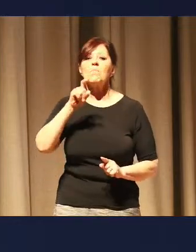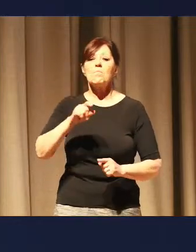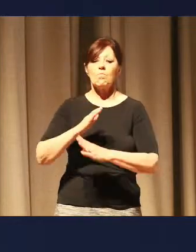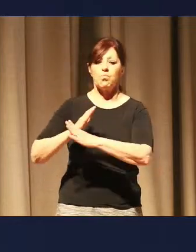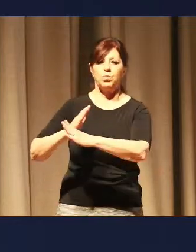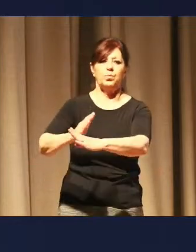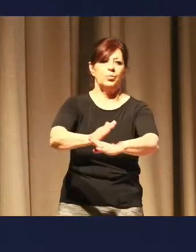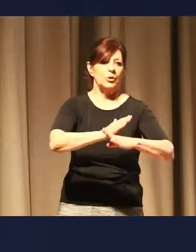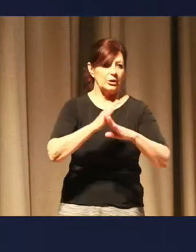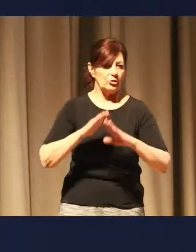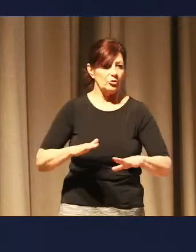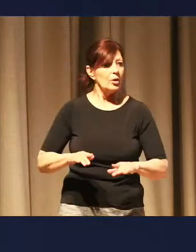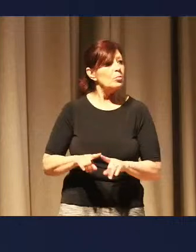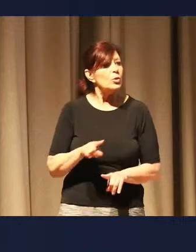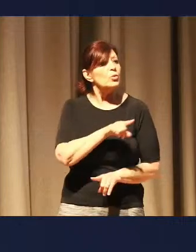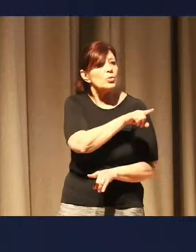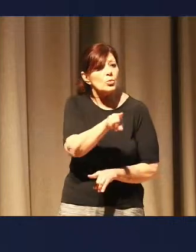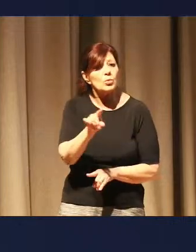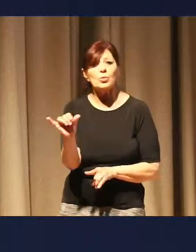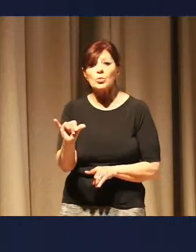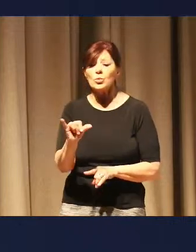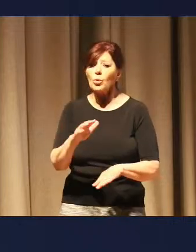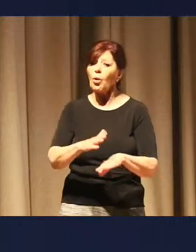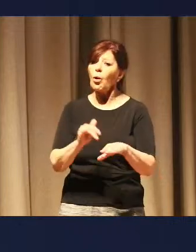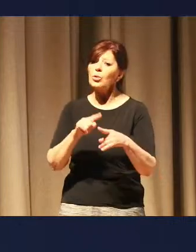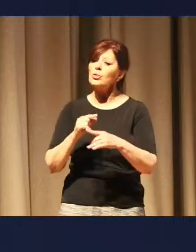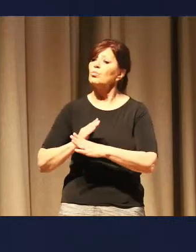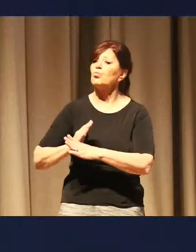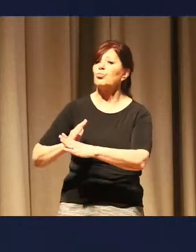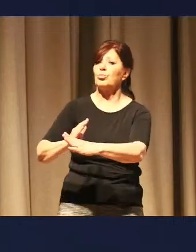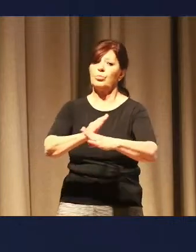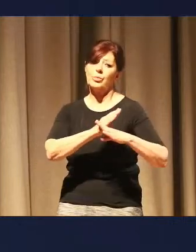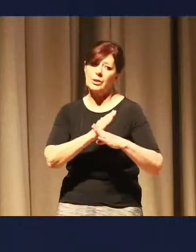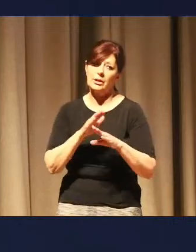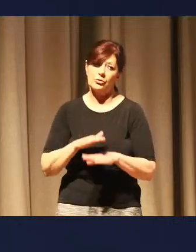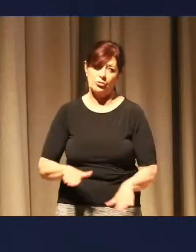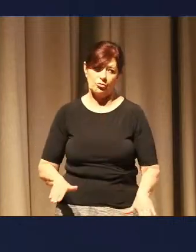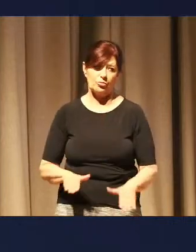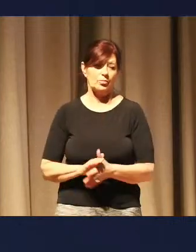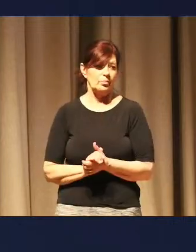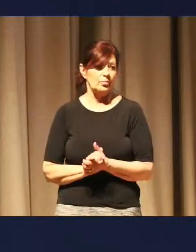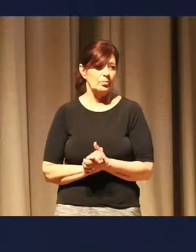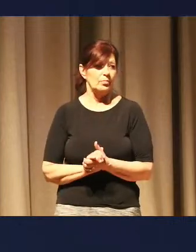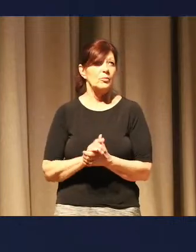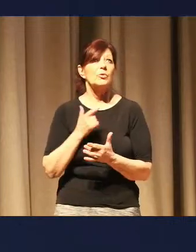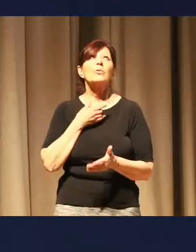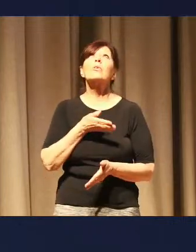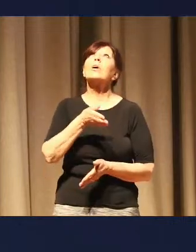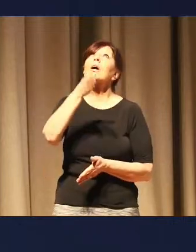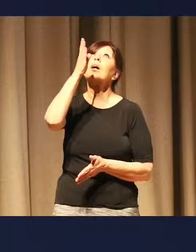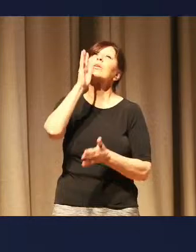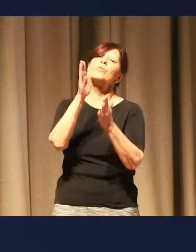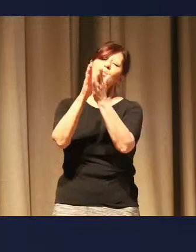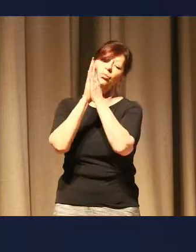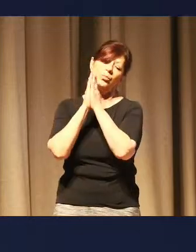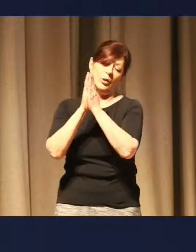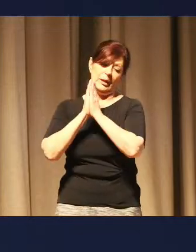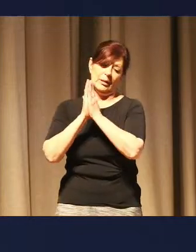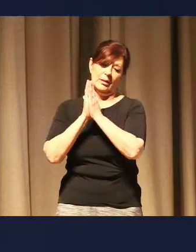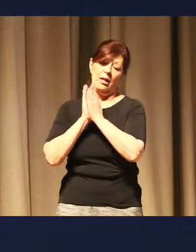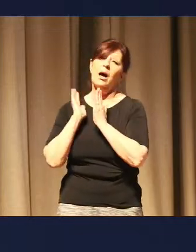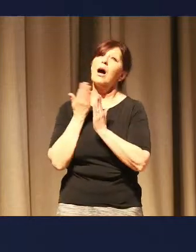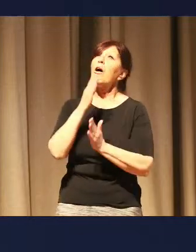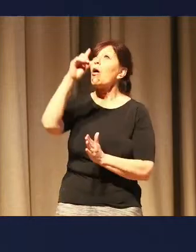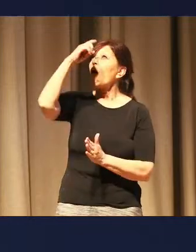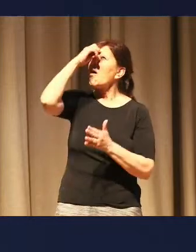the children, but you too are called to protect the children. And so, loving God, we pray that our